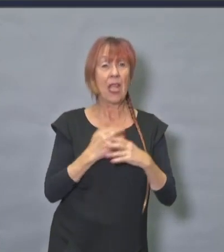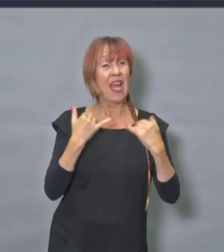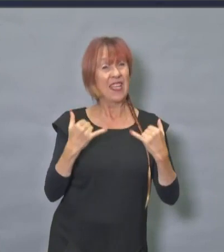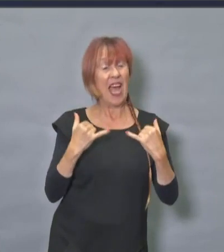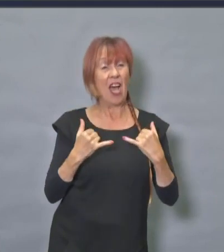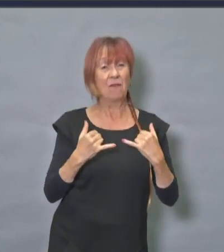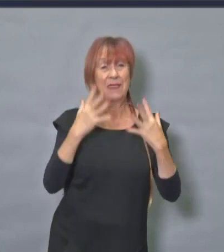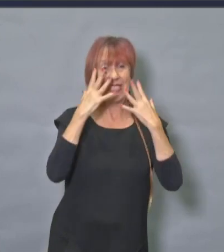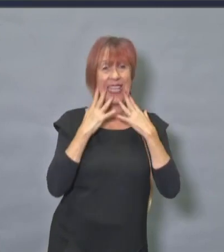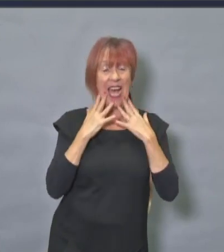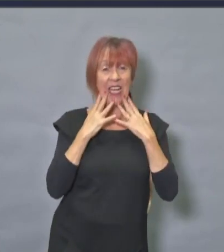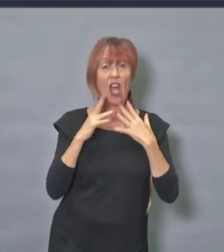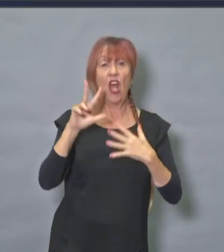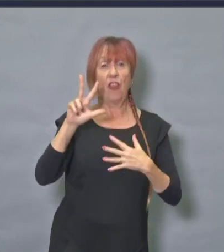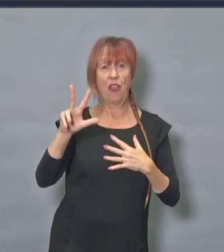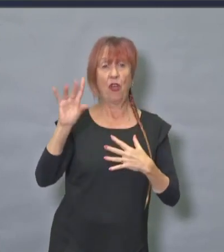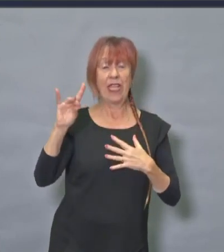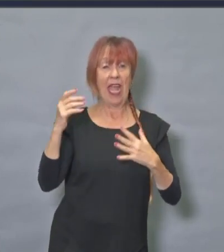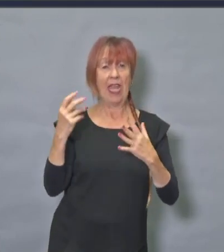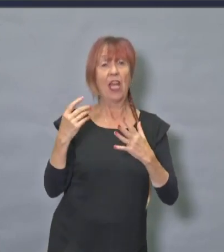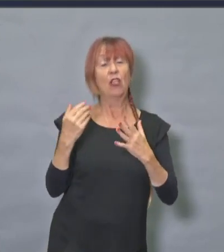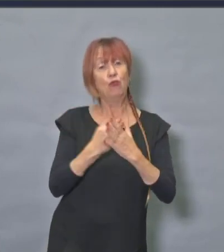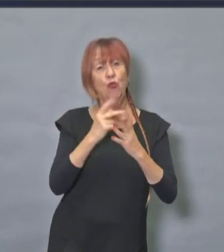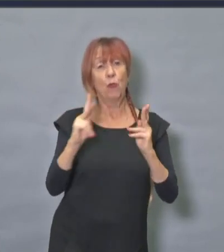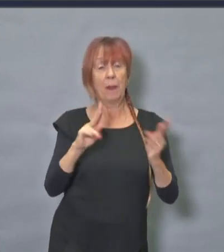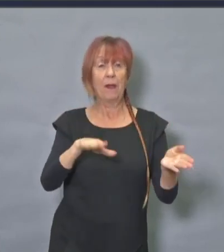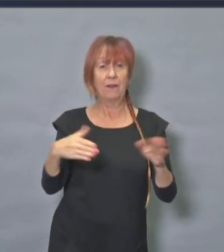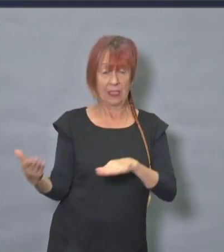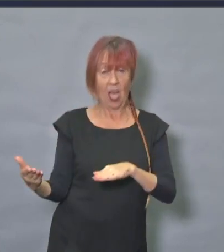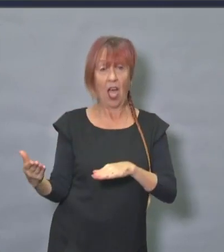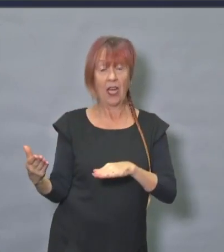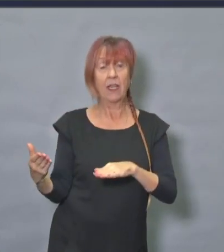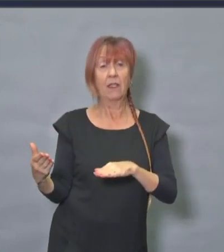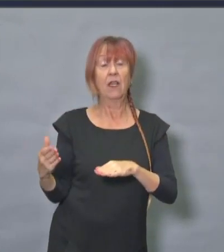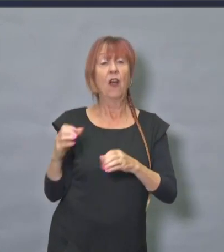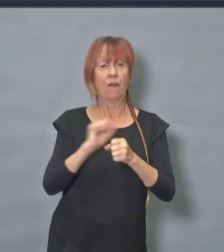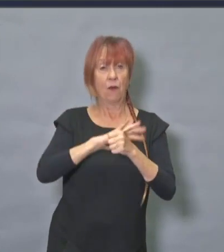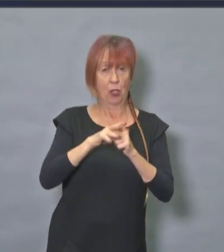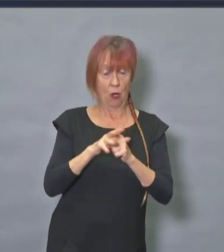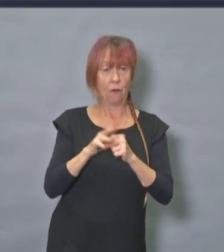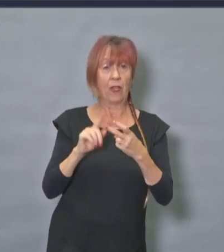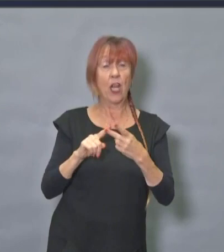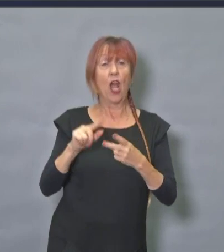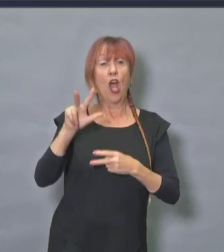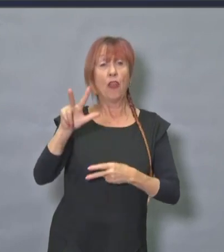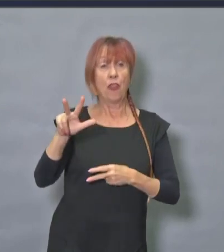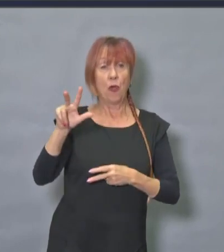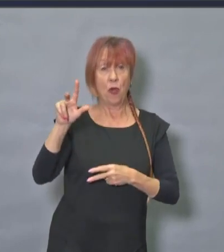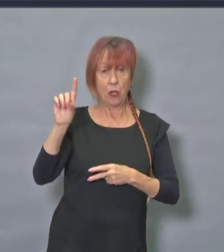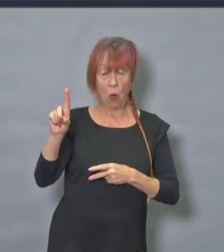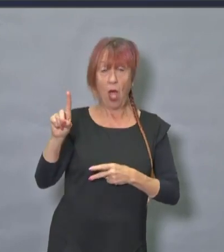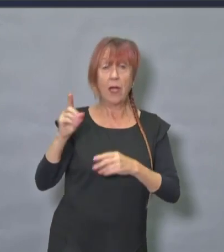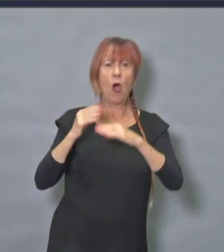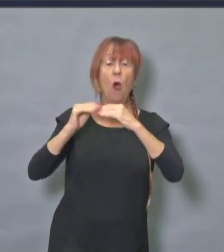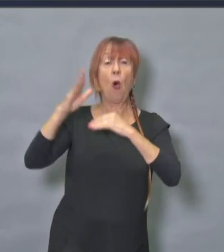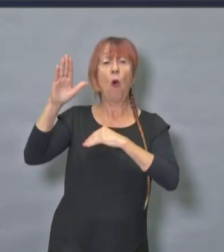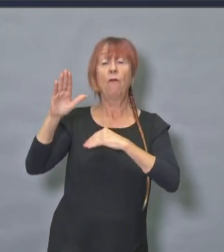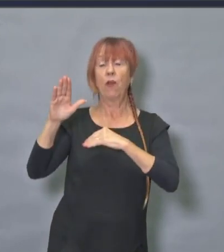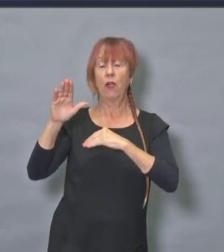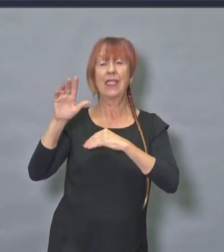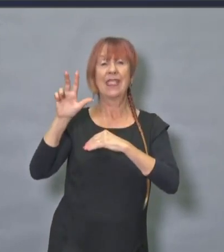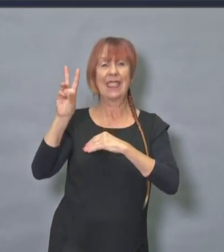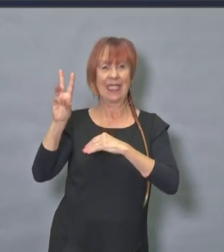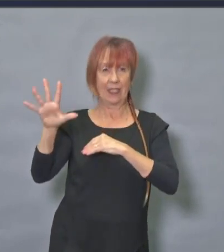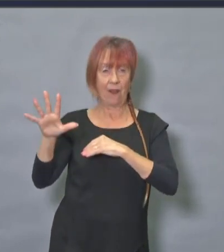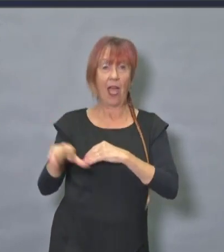additional people have died from COVID-19. 31 of the people who died are over the age of 65, and 26